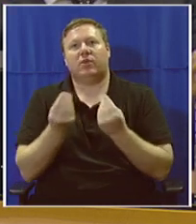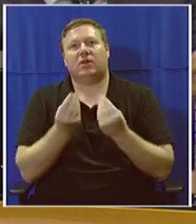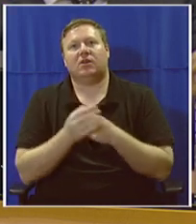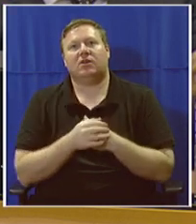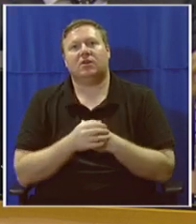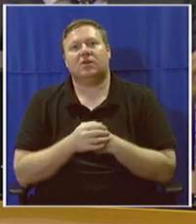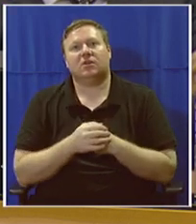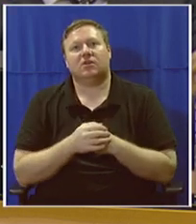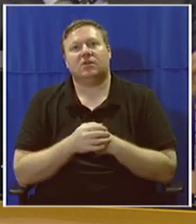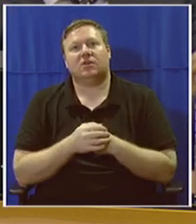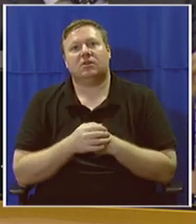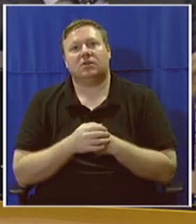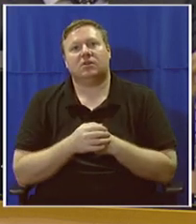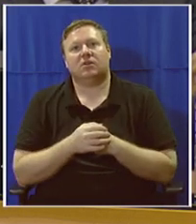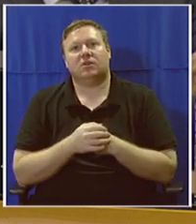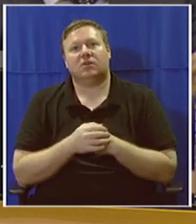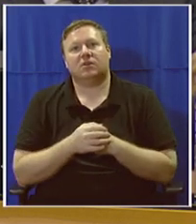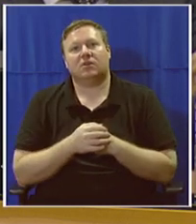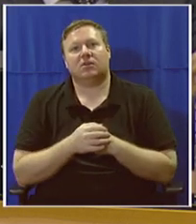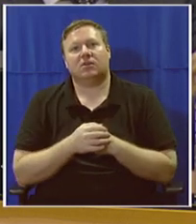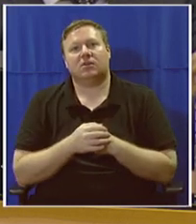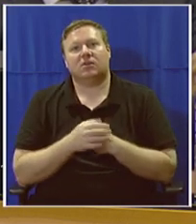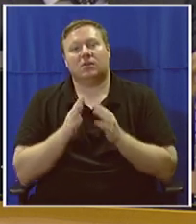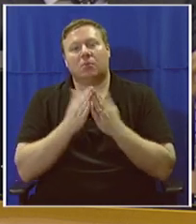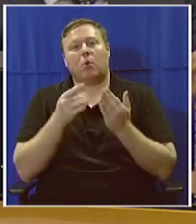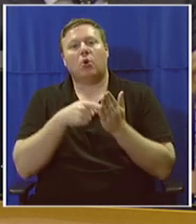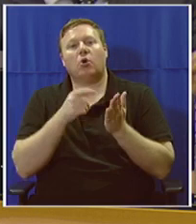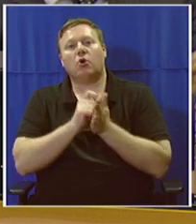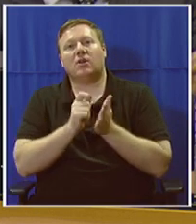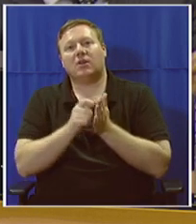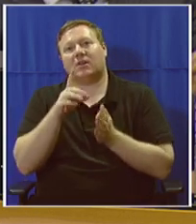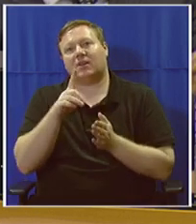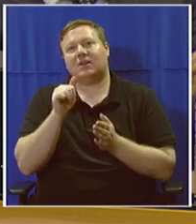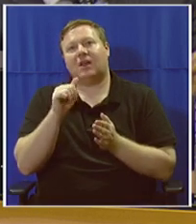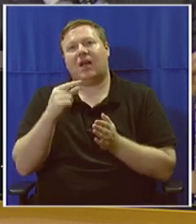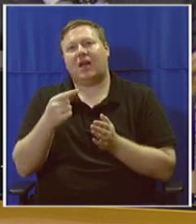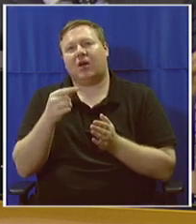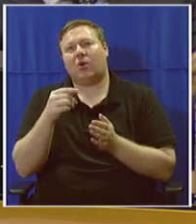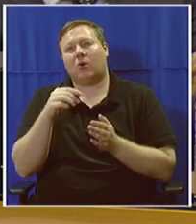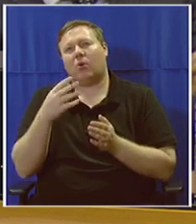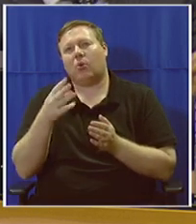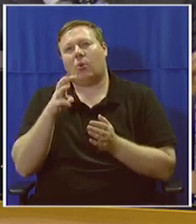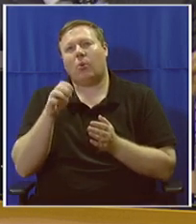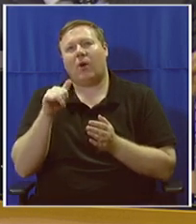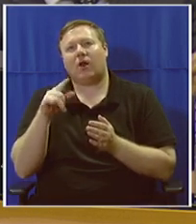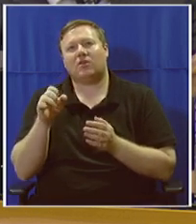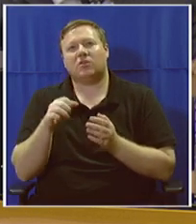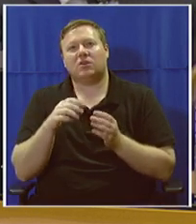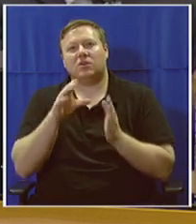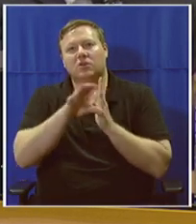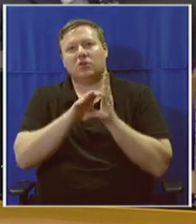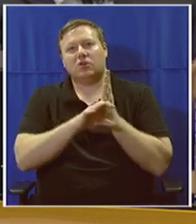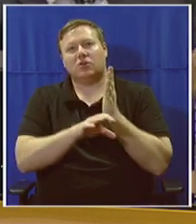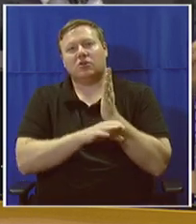to refer him to a book written by Jack Welch, a chapter that talks to